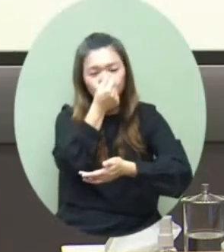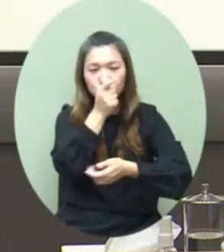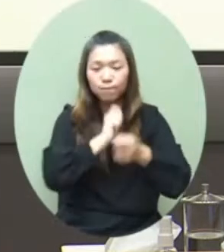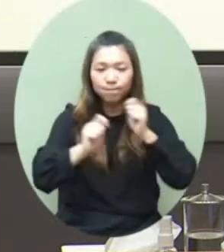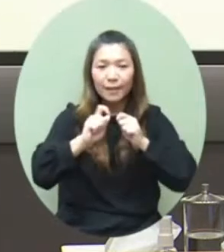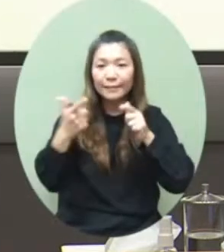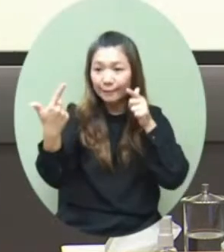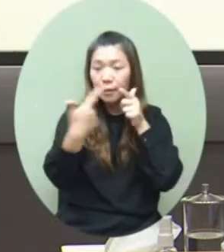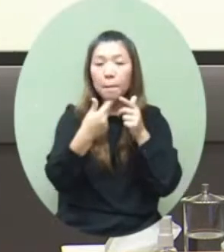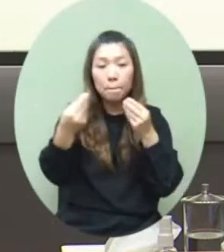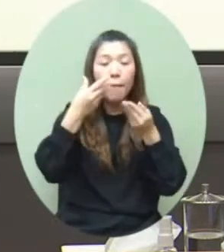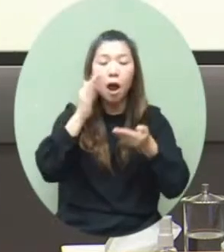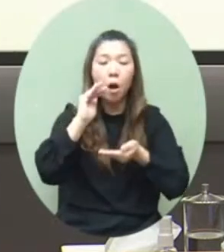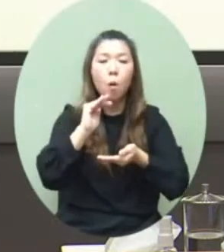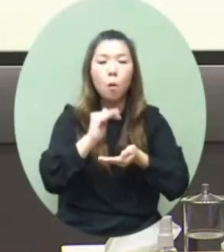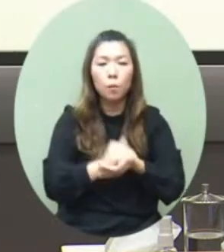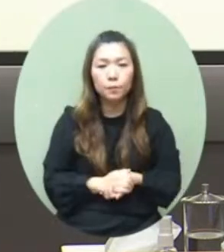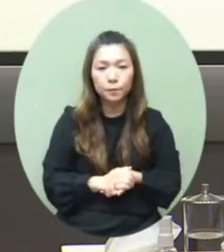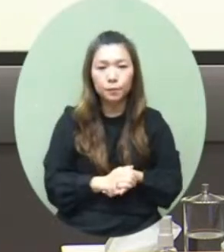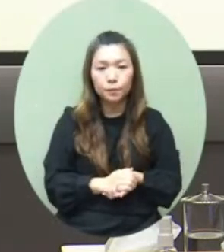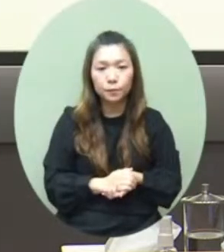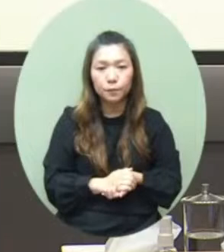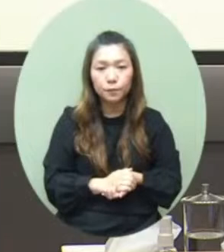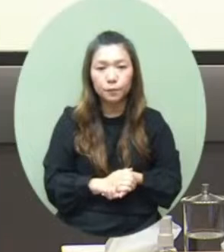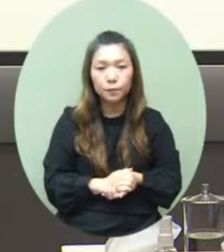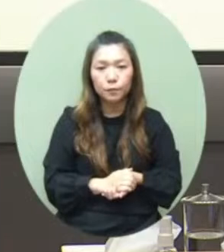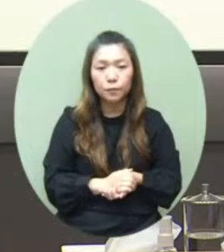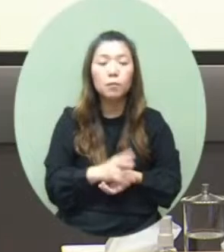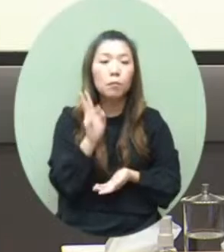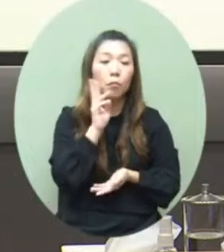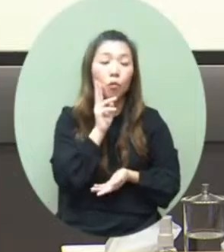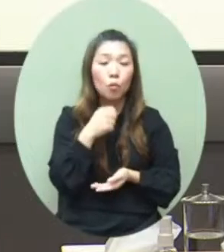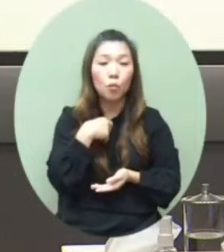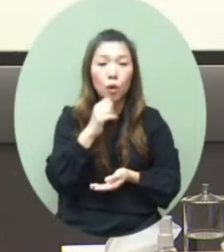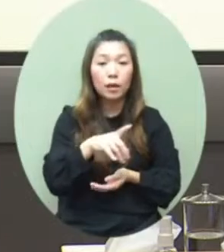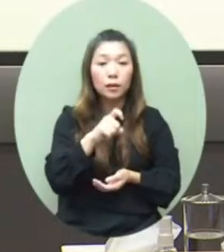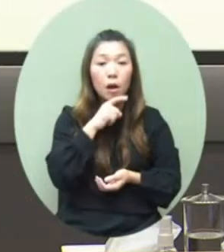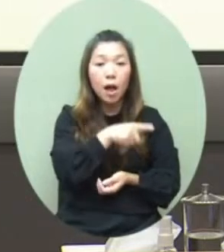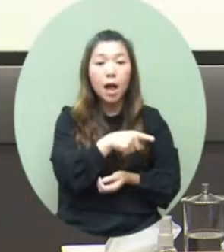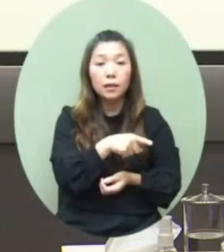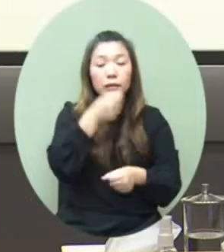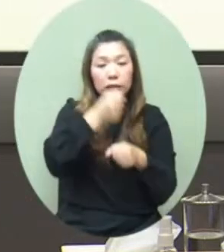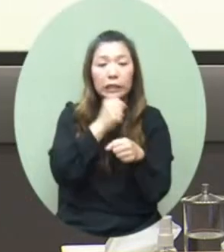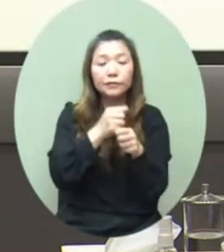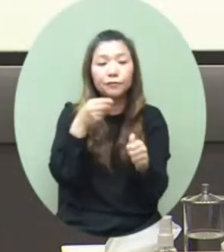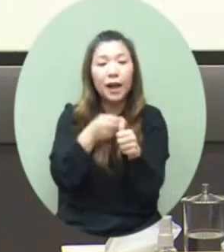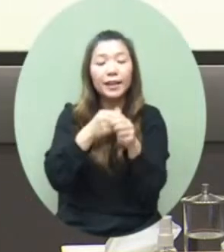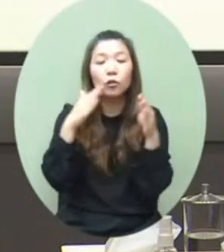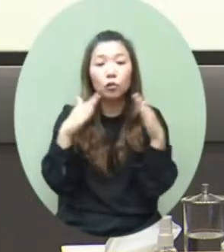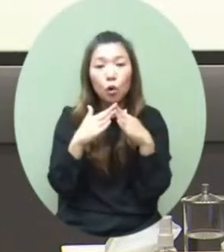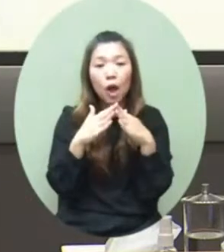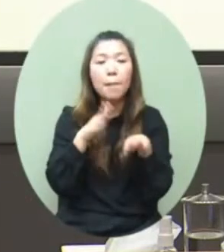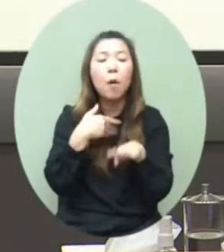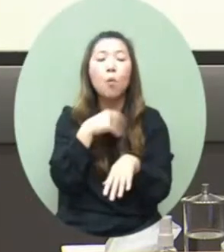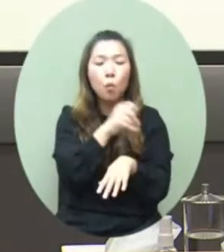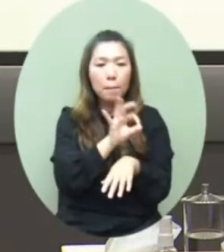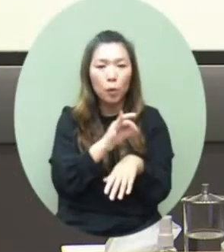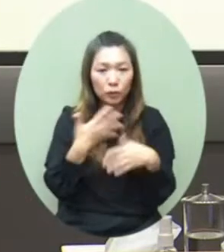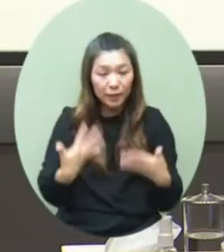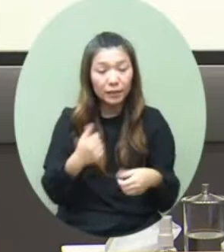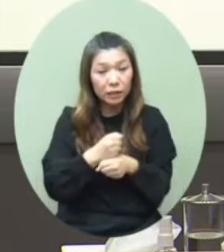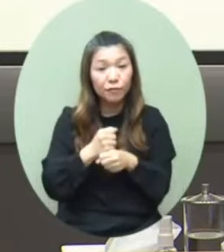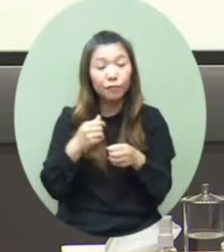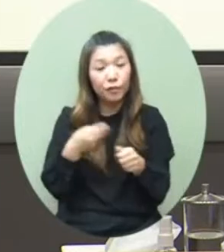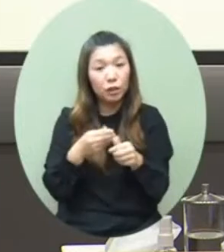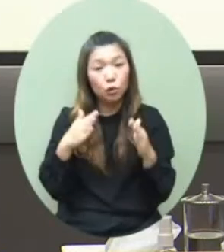together with some training activities with us. Meanwhile, we also welcome other suggestions as long as these are suitable activities.